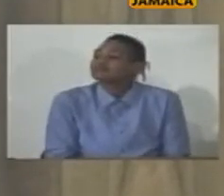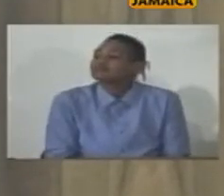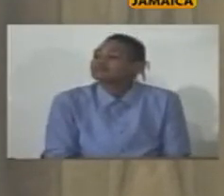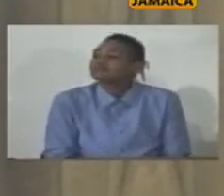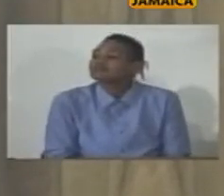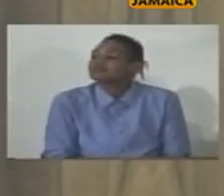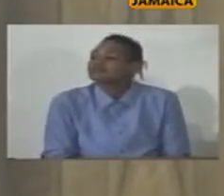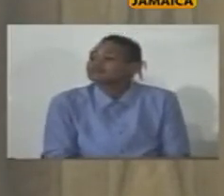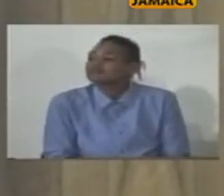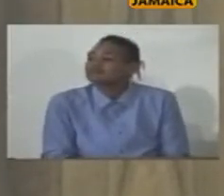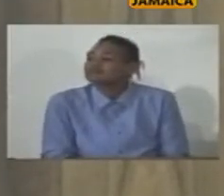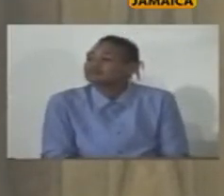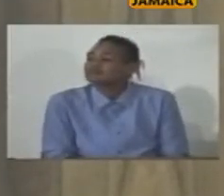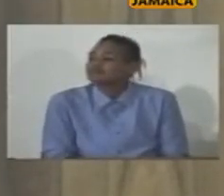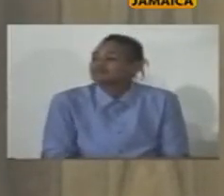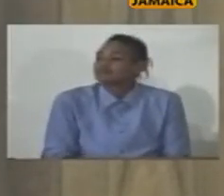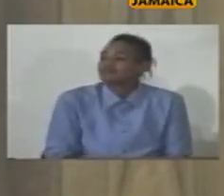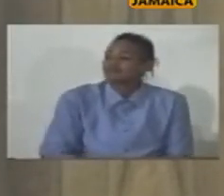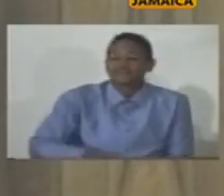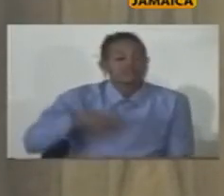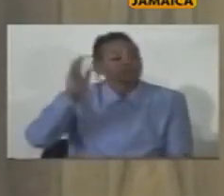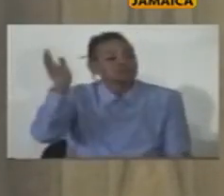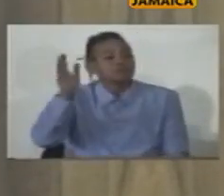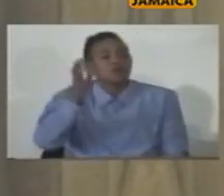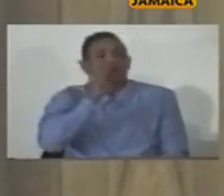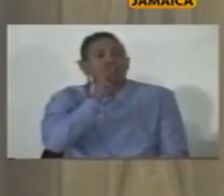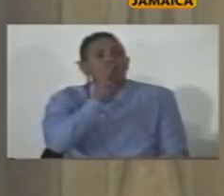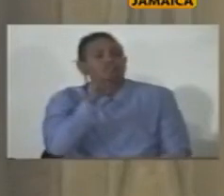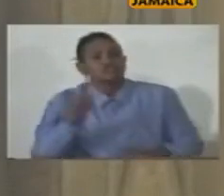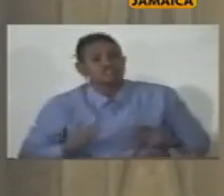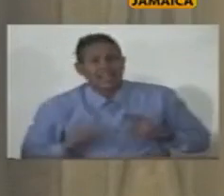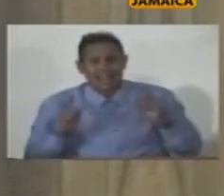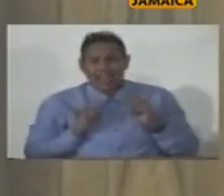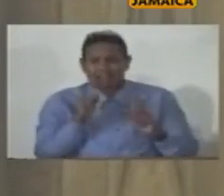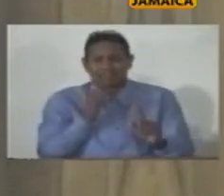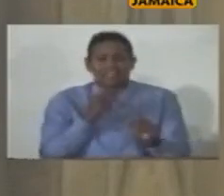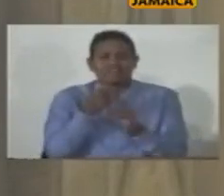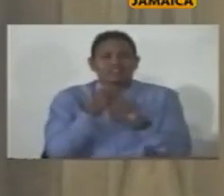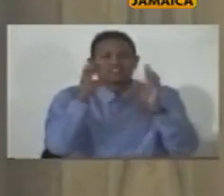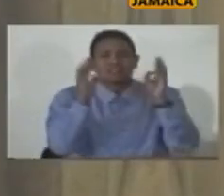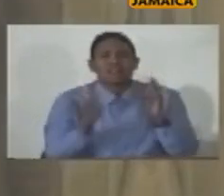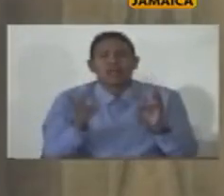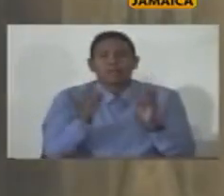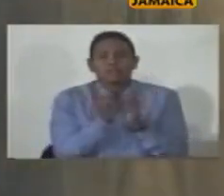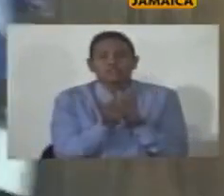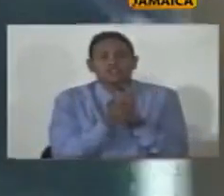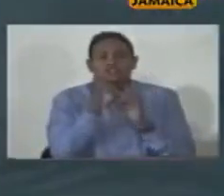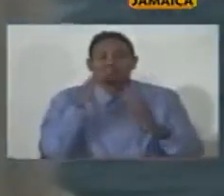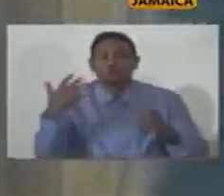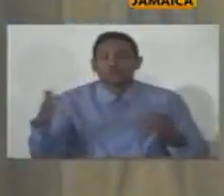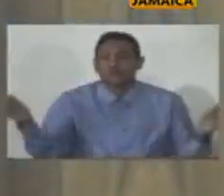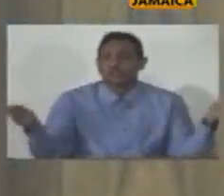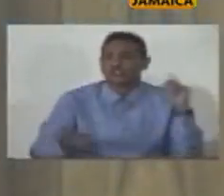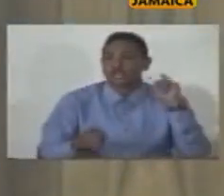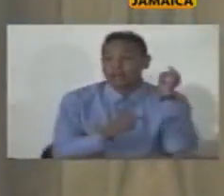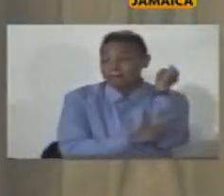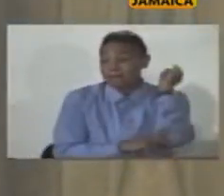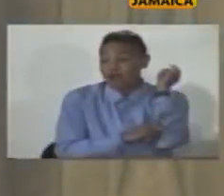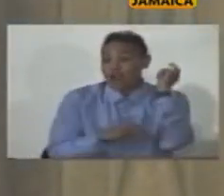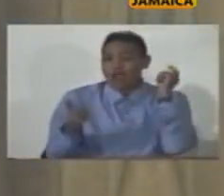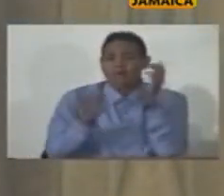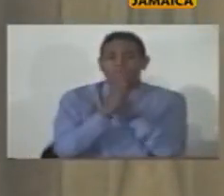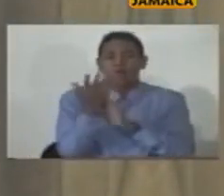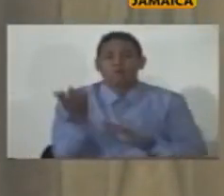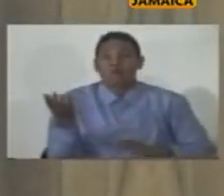Mr. Speaker, water is life. The effects of climate change is transforming my beautiful parish from one of the wettest in